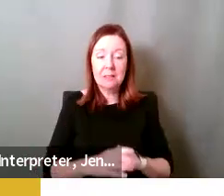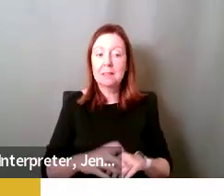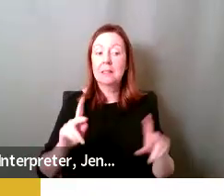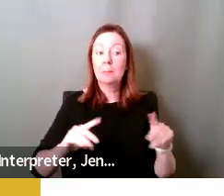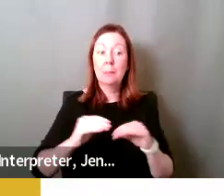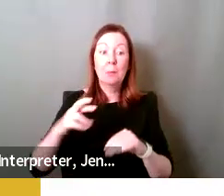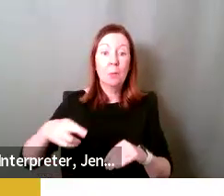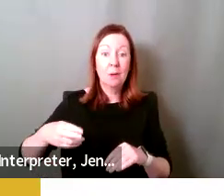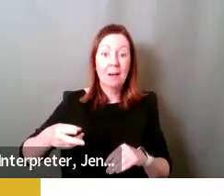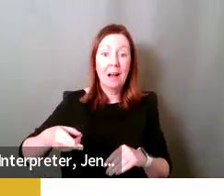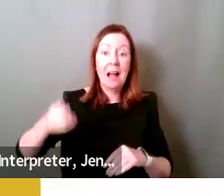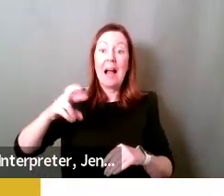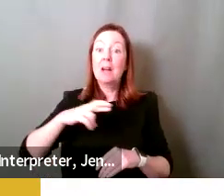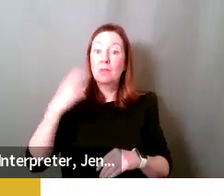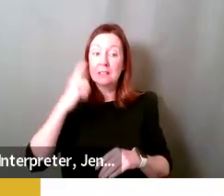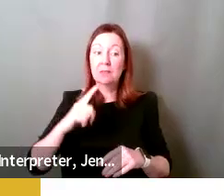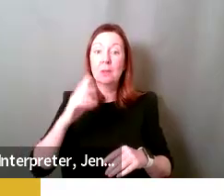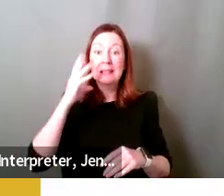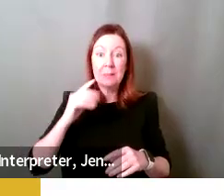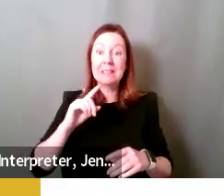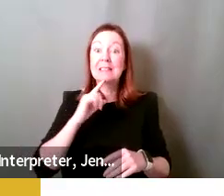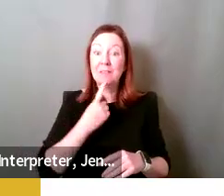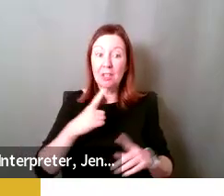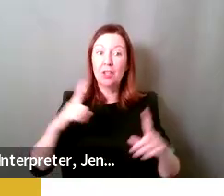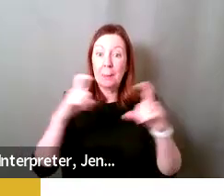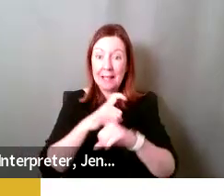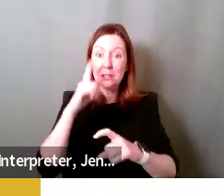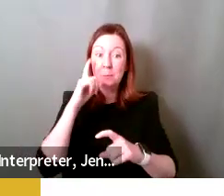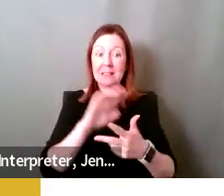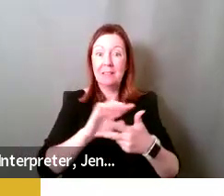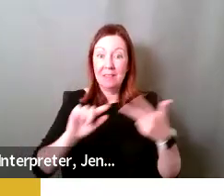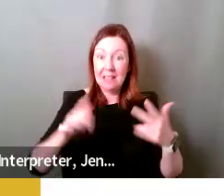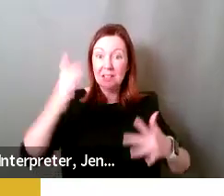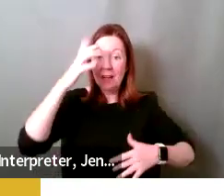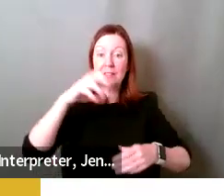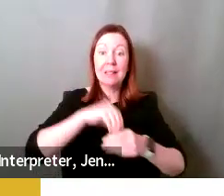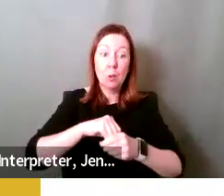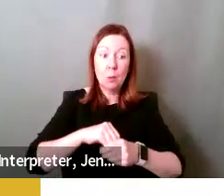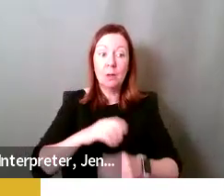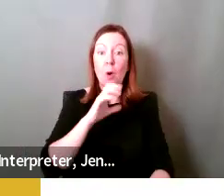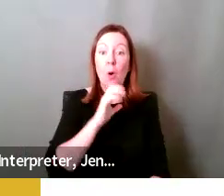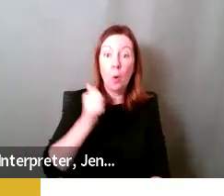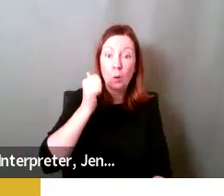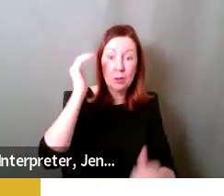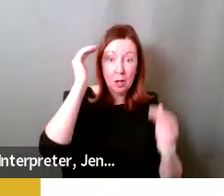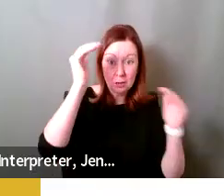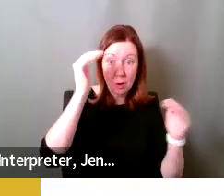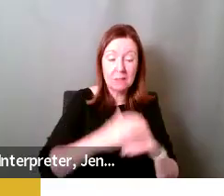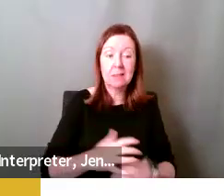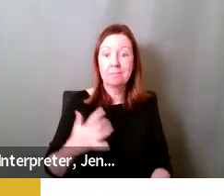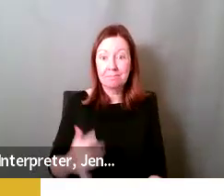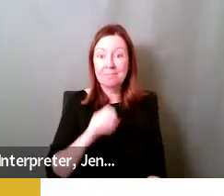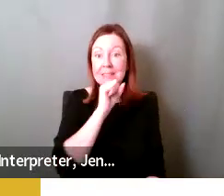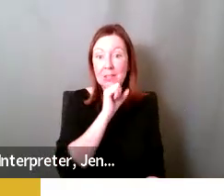higher risk for experiencing severe complications due to these viruses include older adults, so